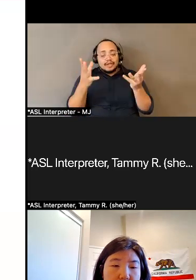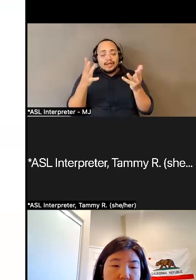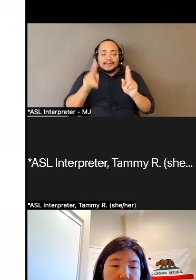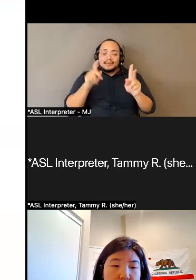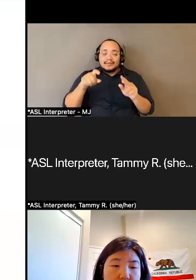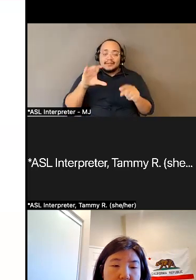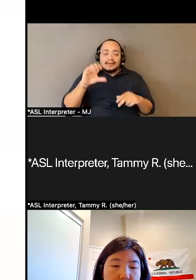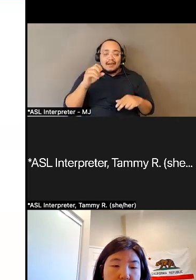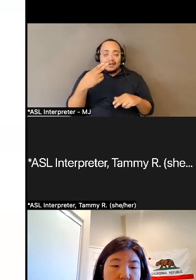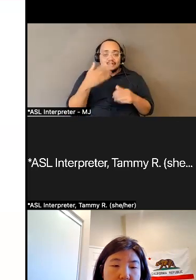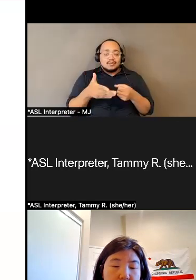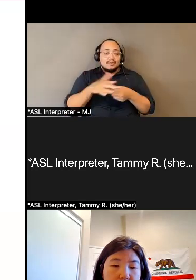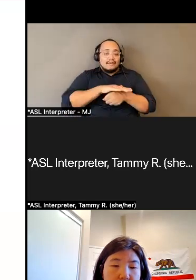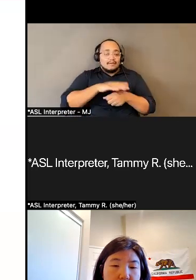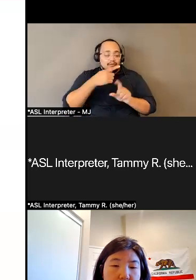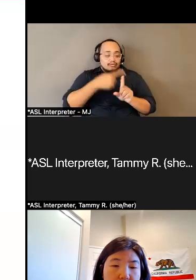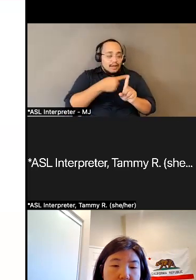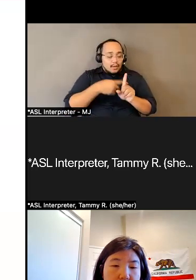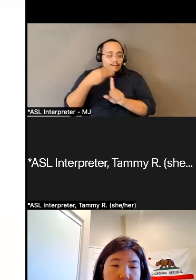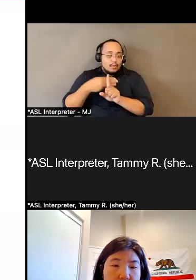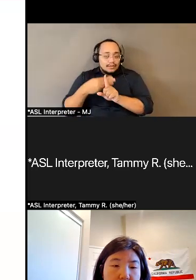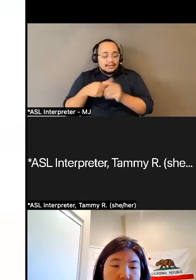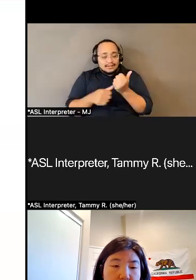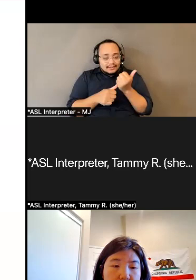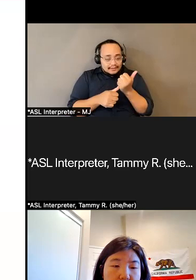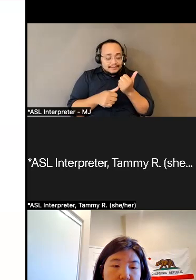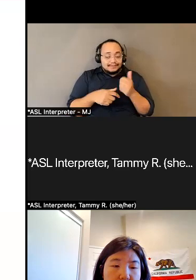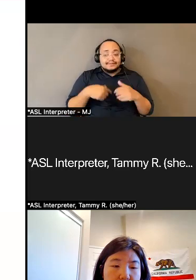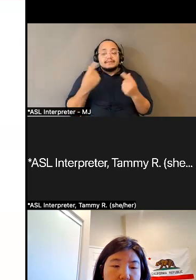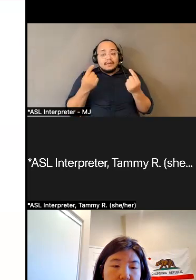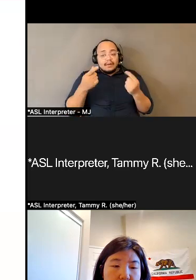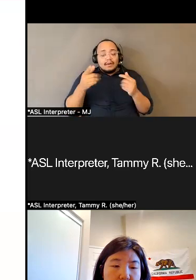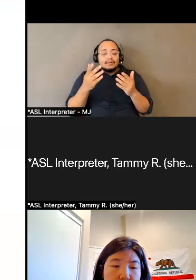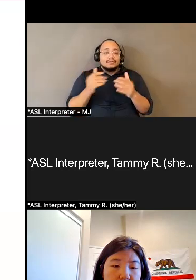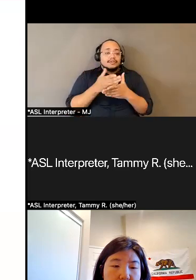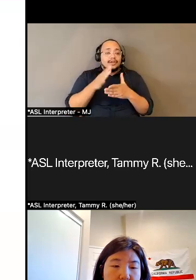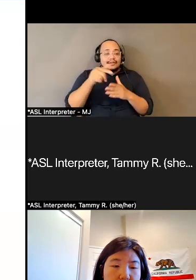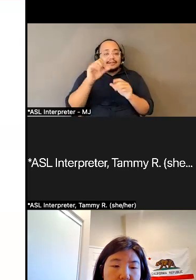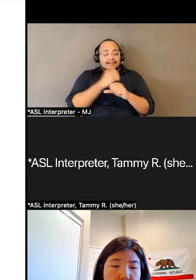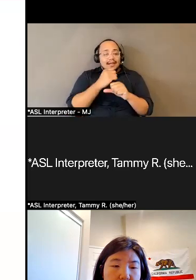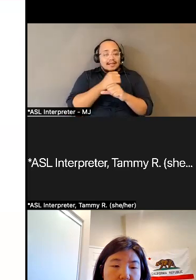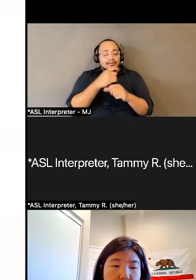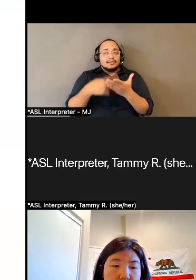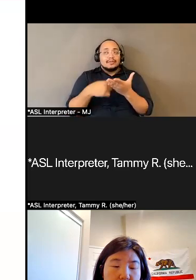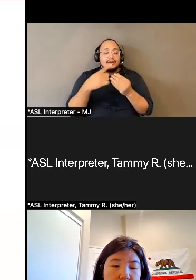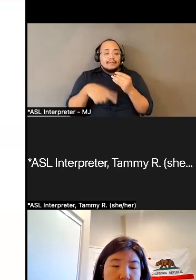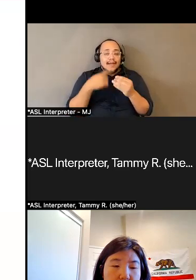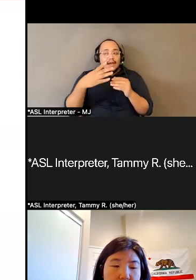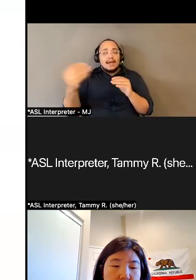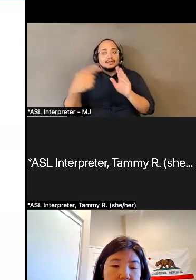to cover rent or mortgage assistance, but wanted to share some of these stats to really talk about and show